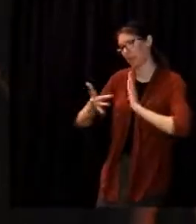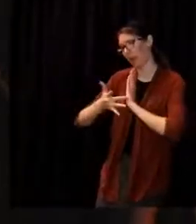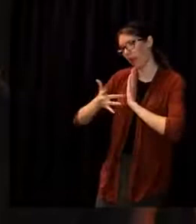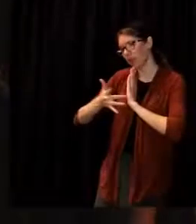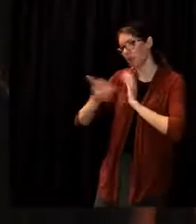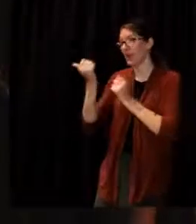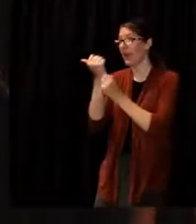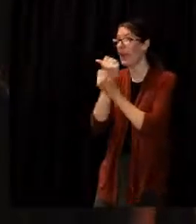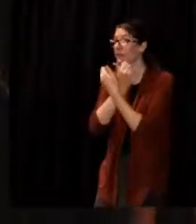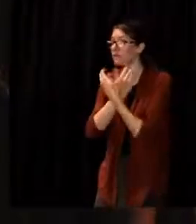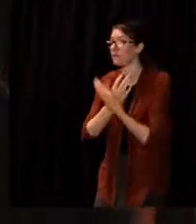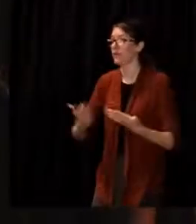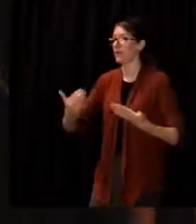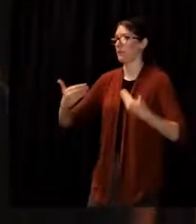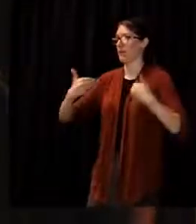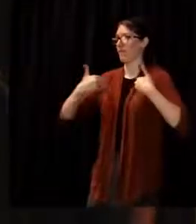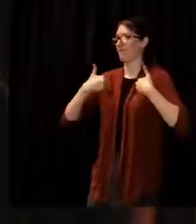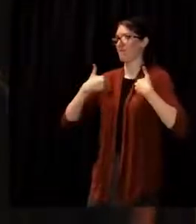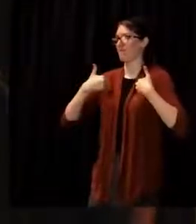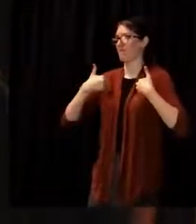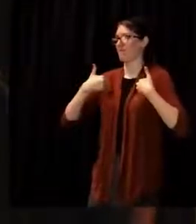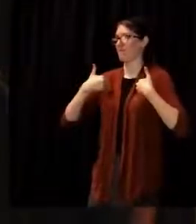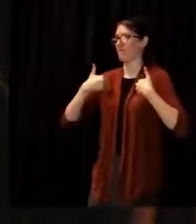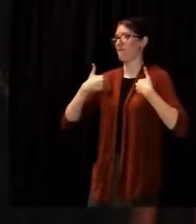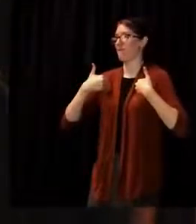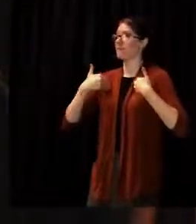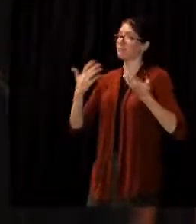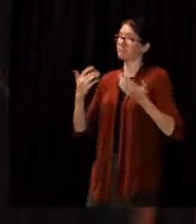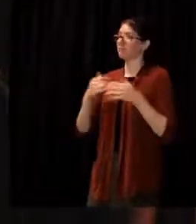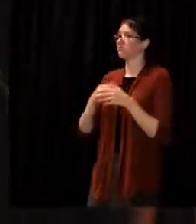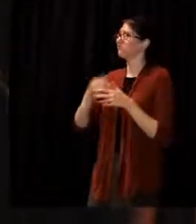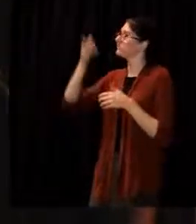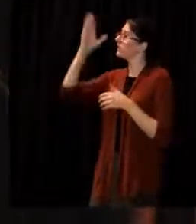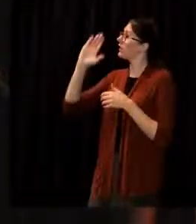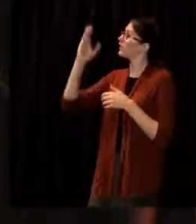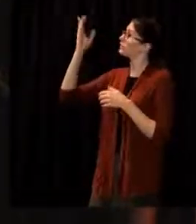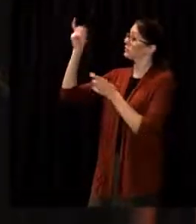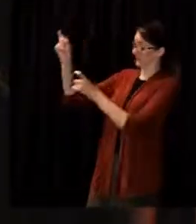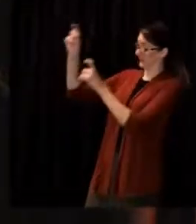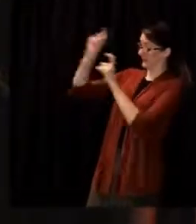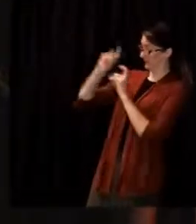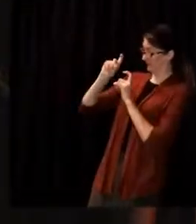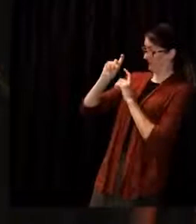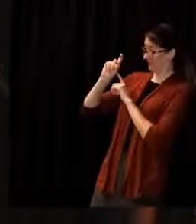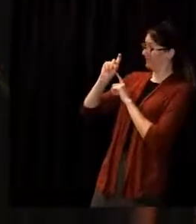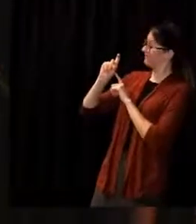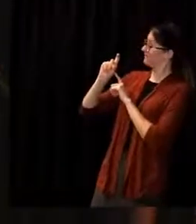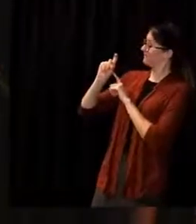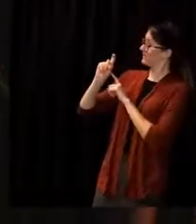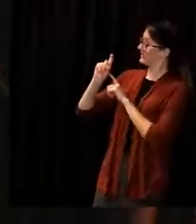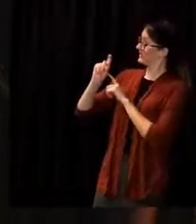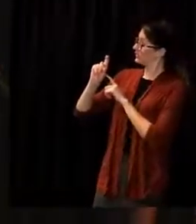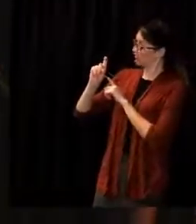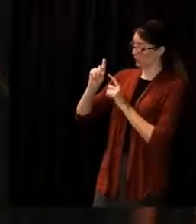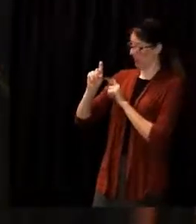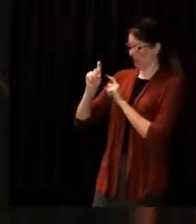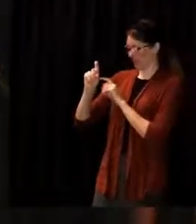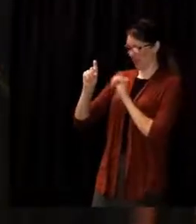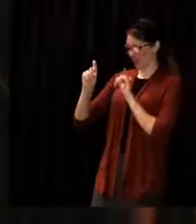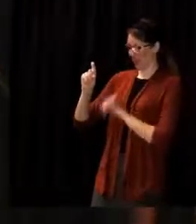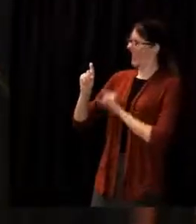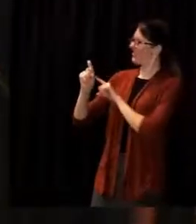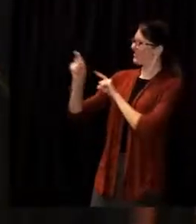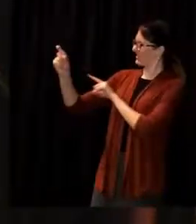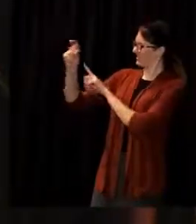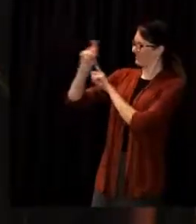every single thing that we have to say, God, this is the stewardship that you've entrusted us with. So with this, how can we best